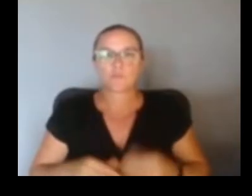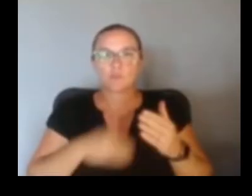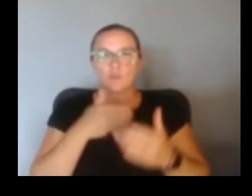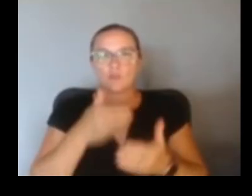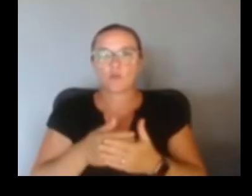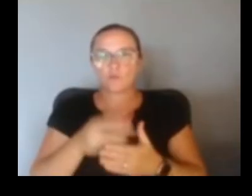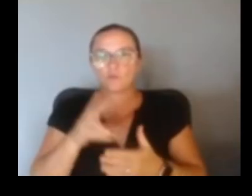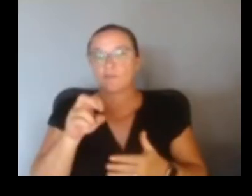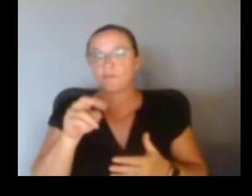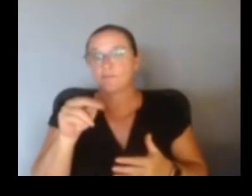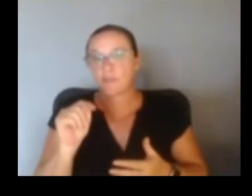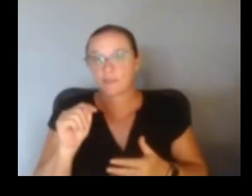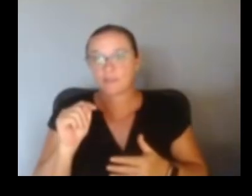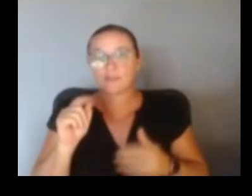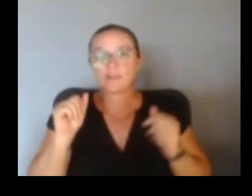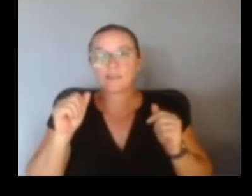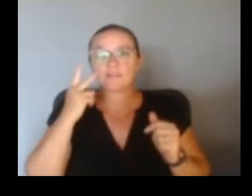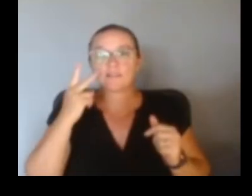K1 camera.